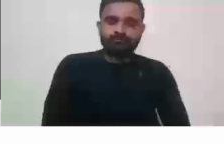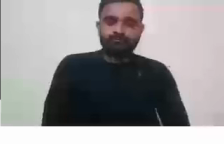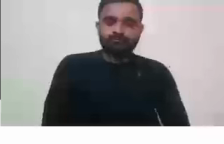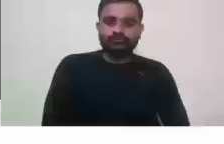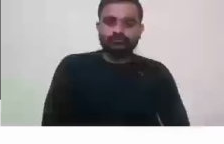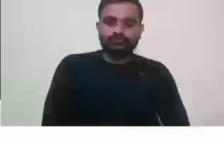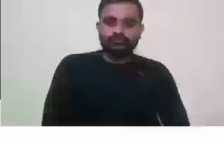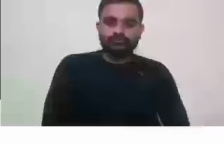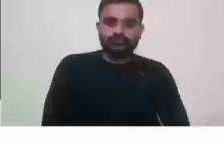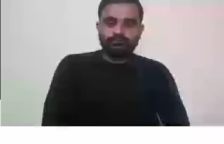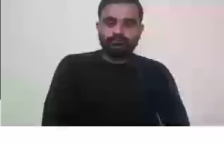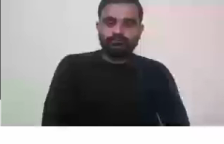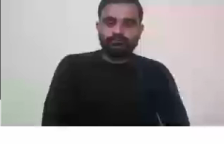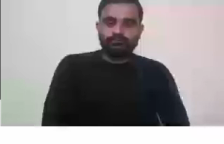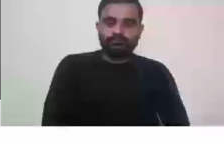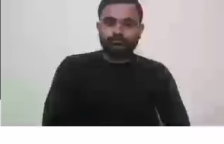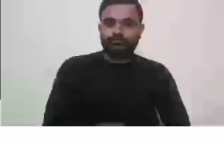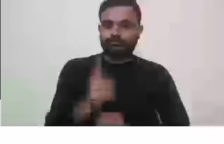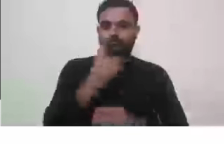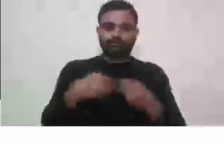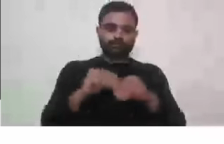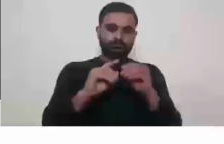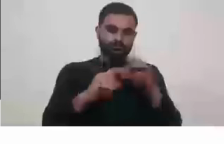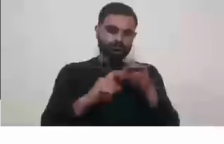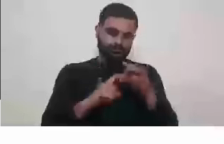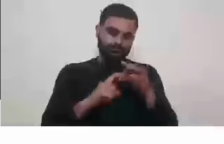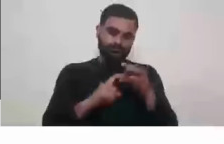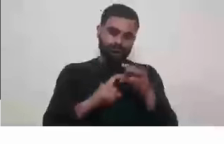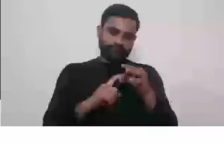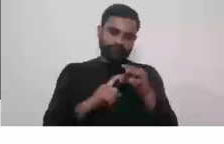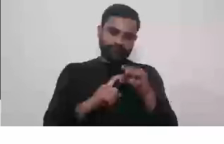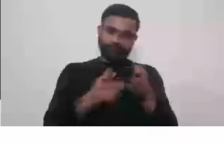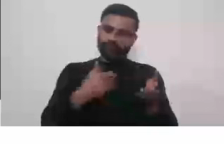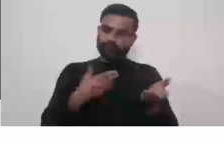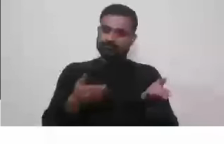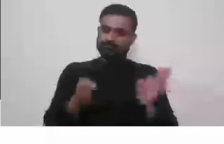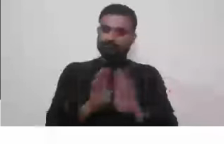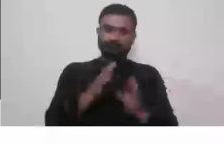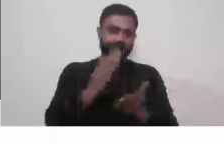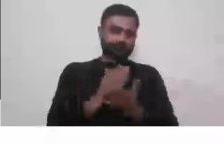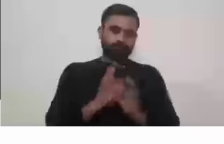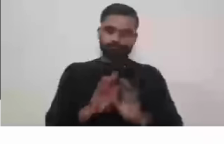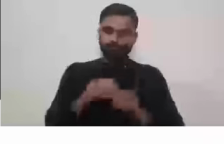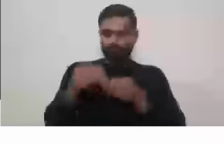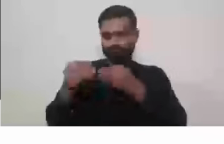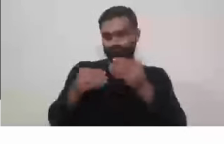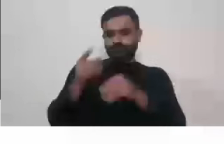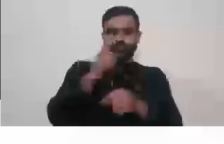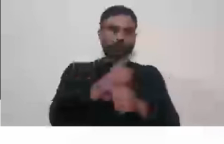Okay. Just one more question I'll take before we, I think, stop. Given the